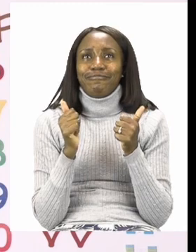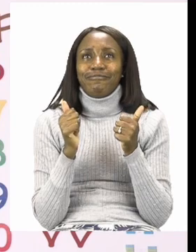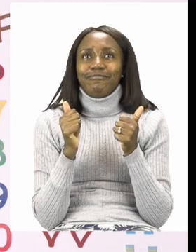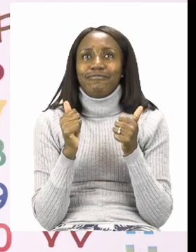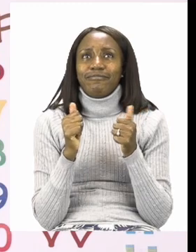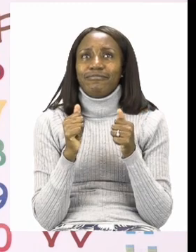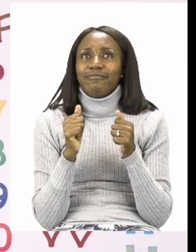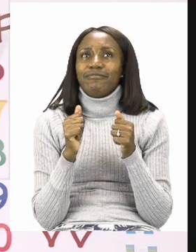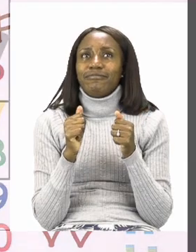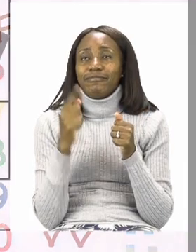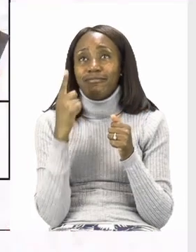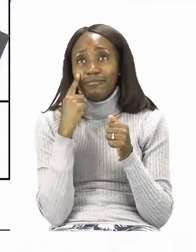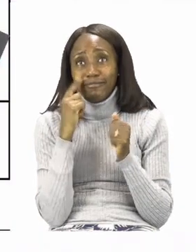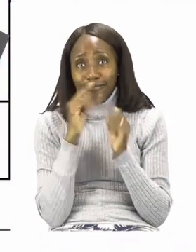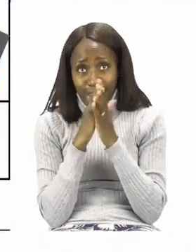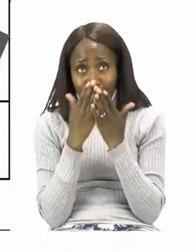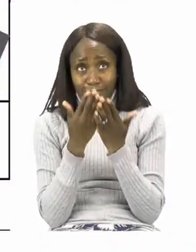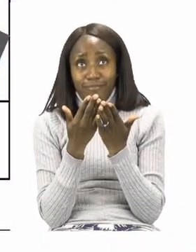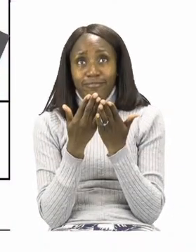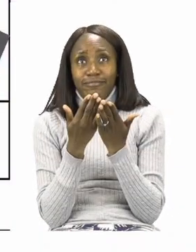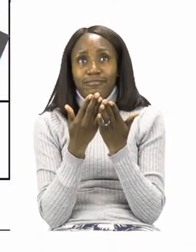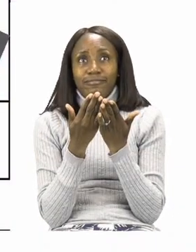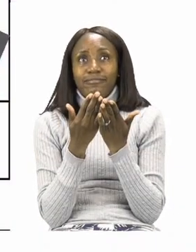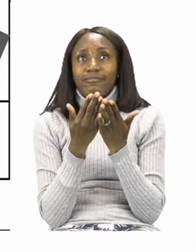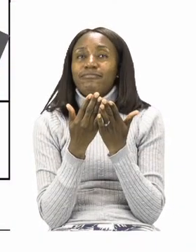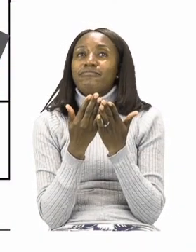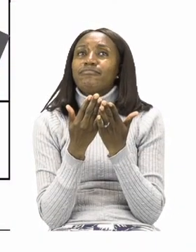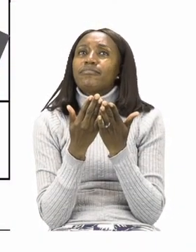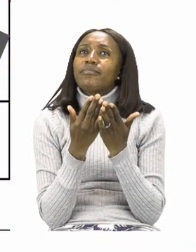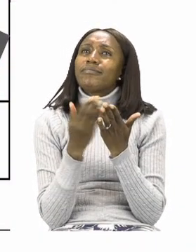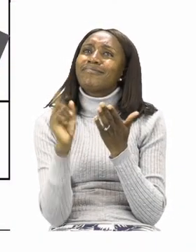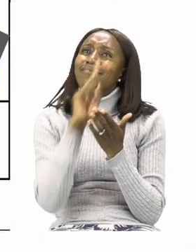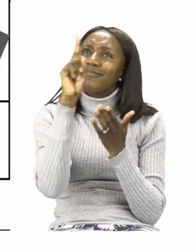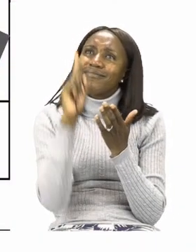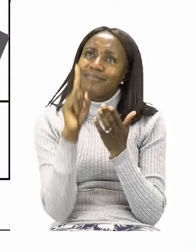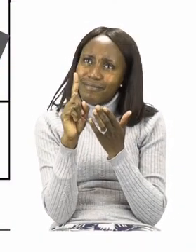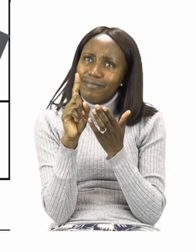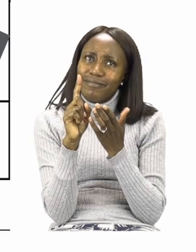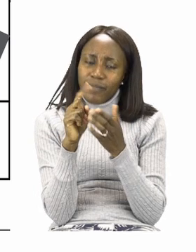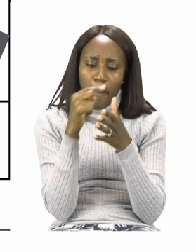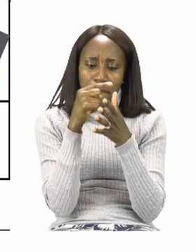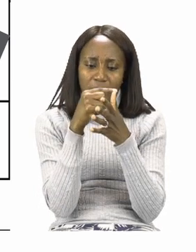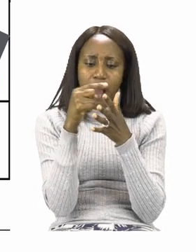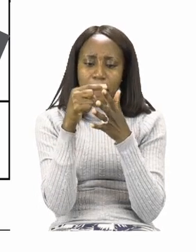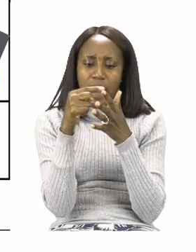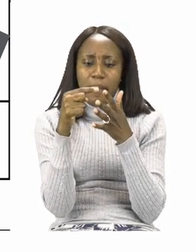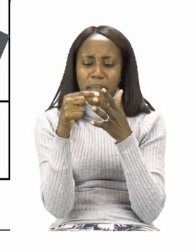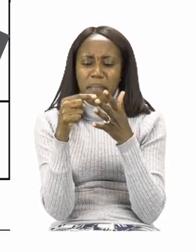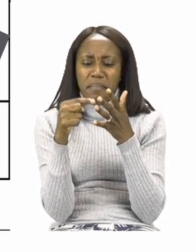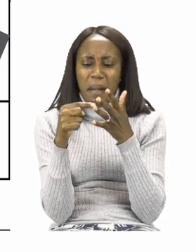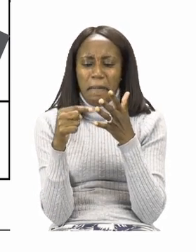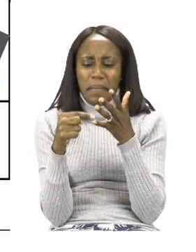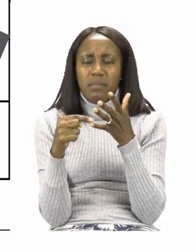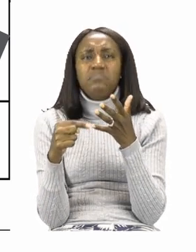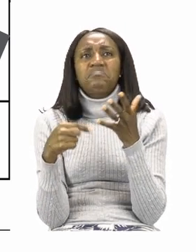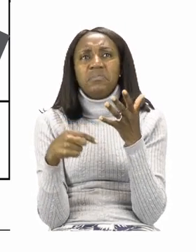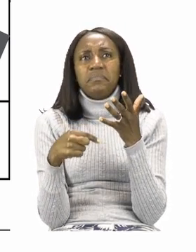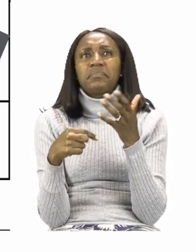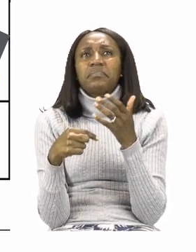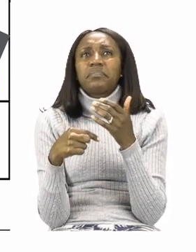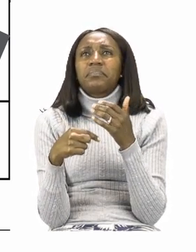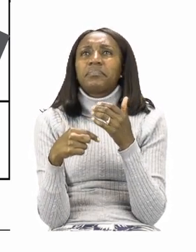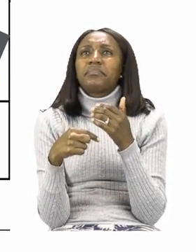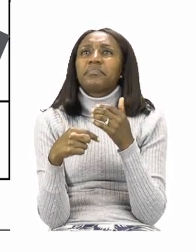quickly go back to our booklet on page 25, and now we will have a look at the questions. I